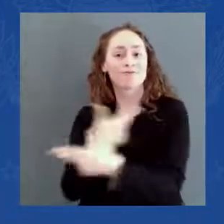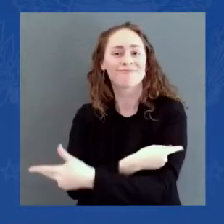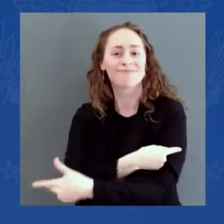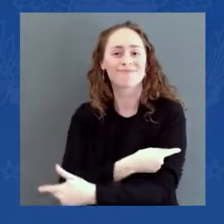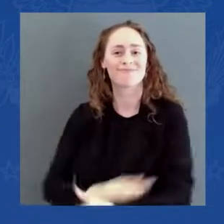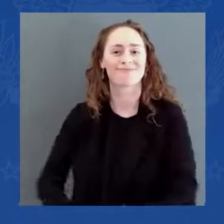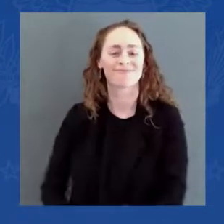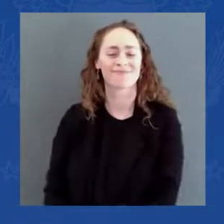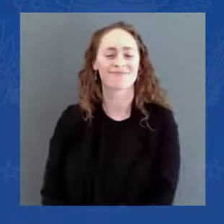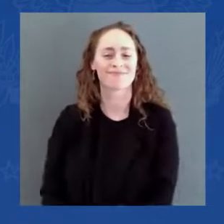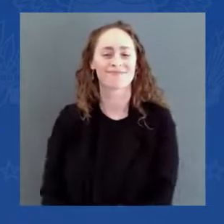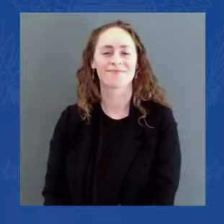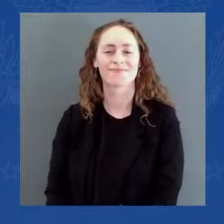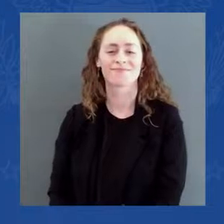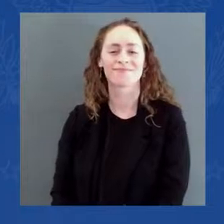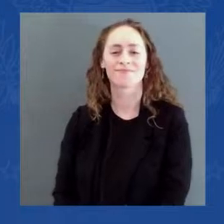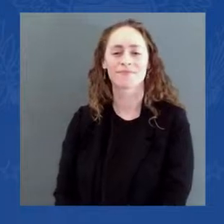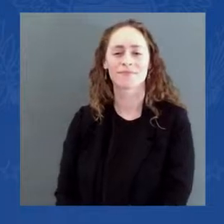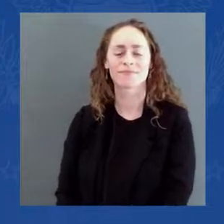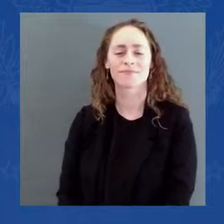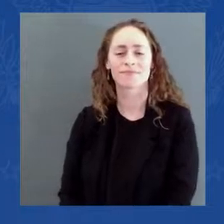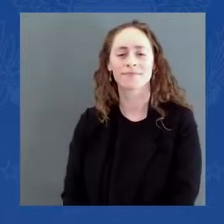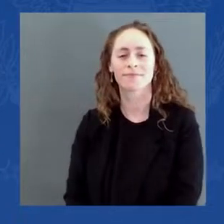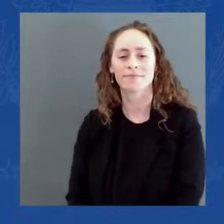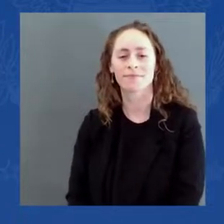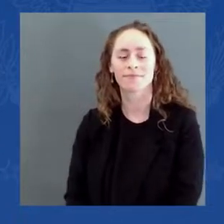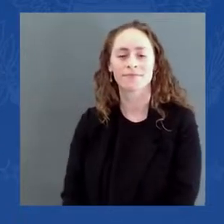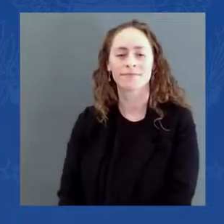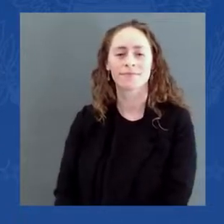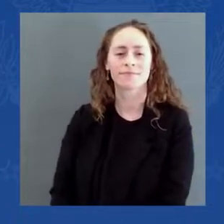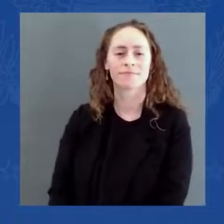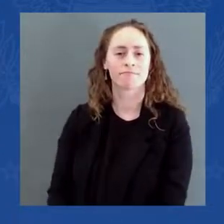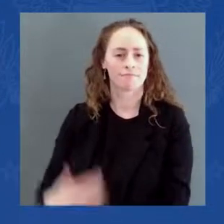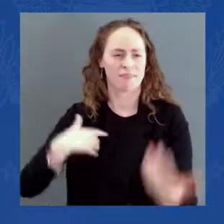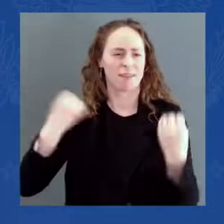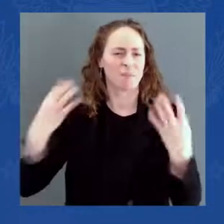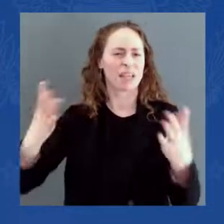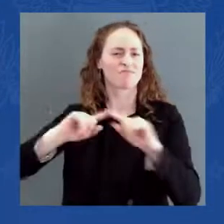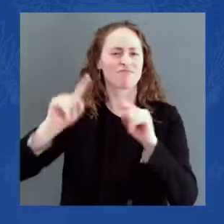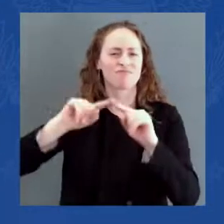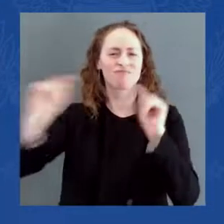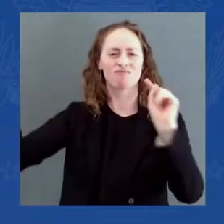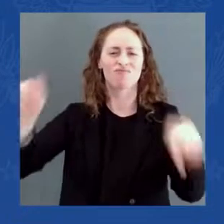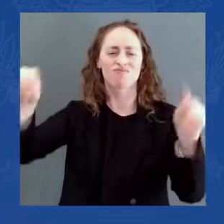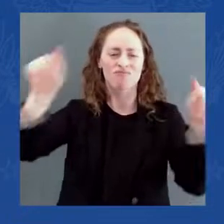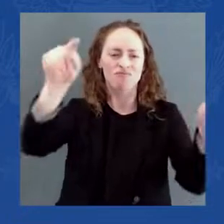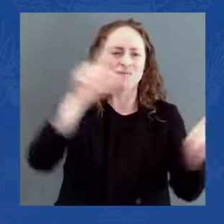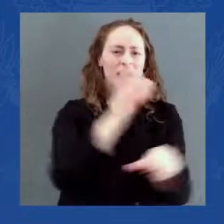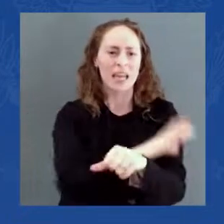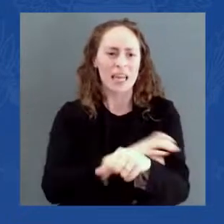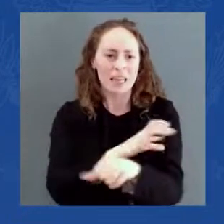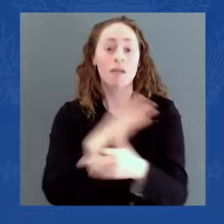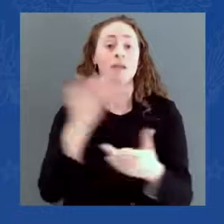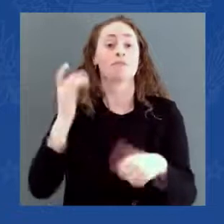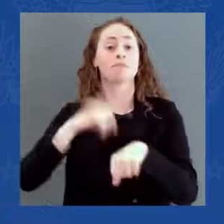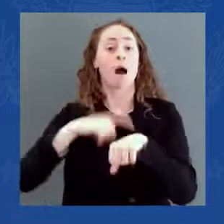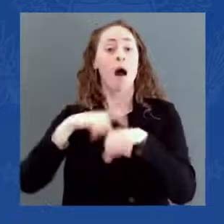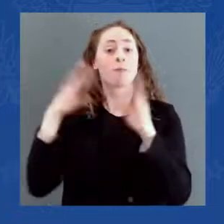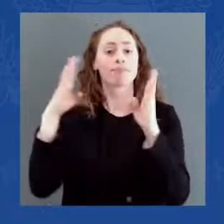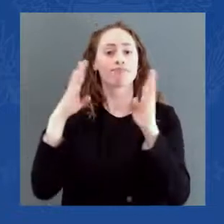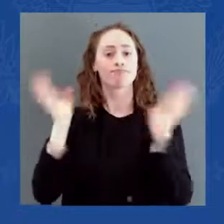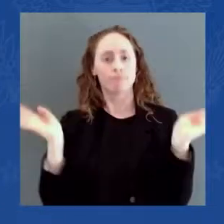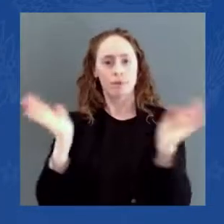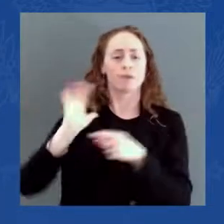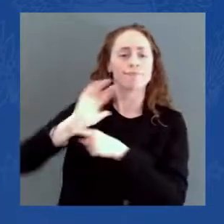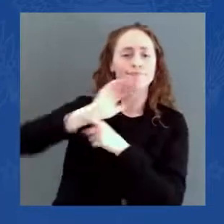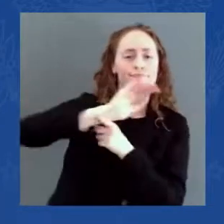hours, including on weeknights and weekends, so you can get vaccinated at a time that works best for you and your